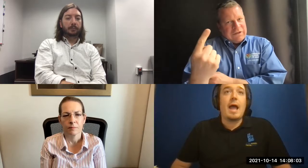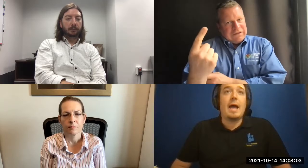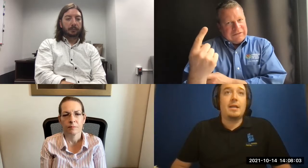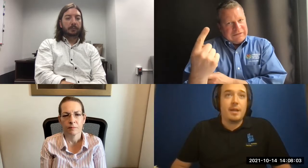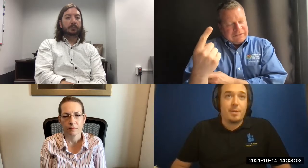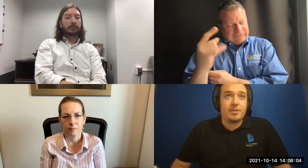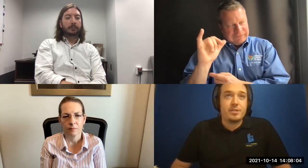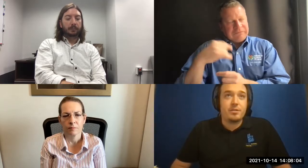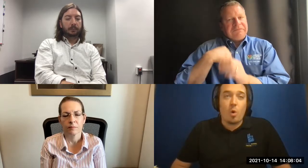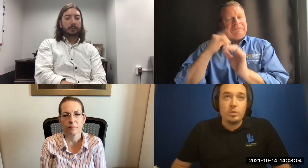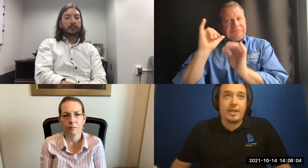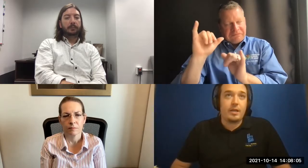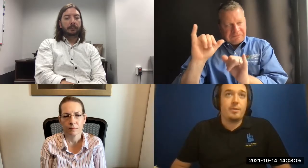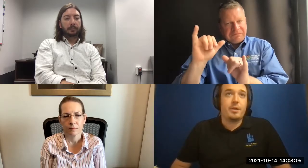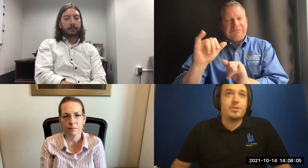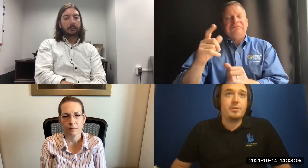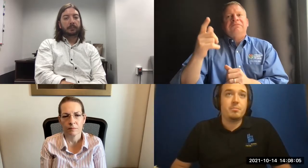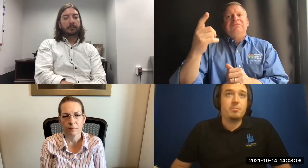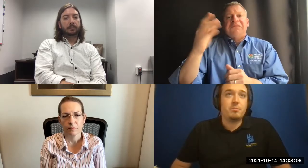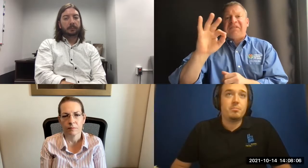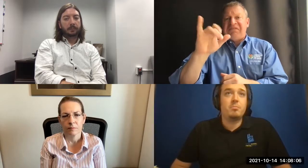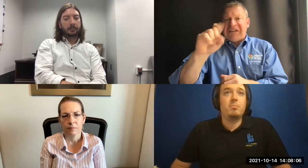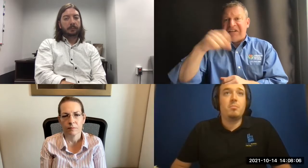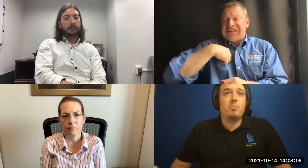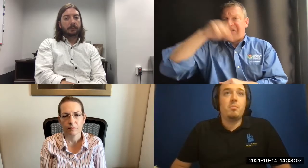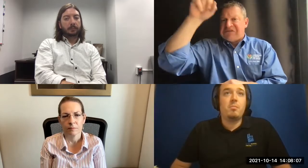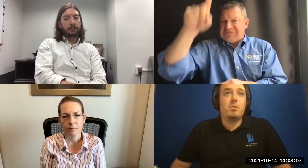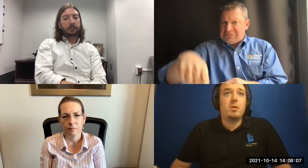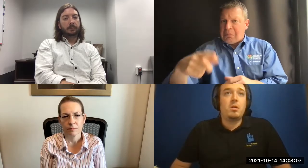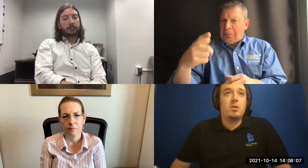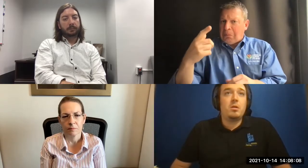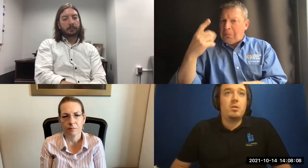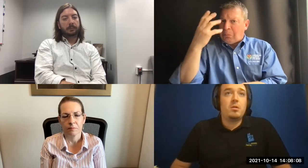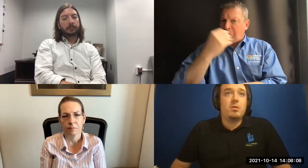on academics, only academics.